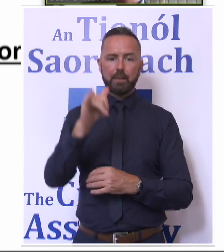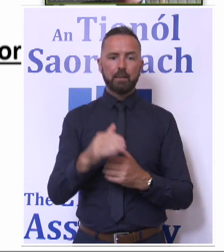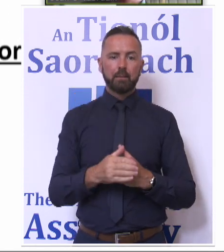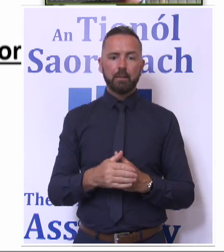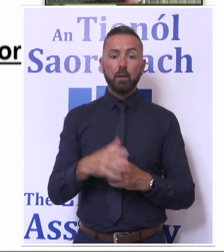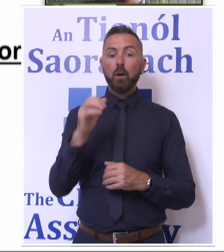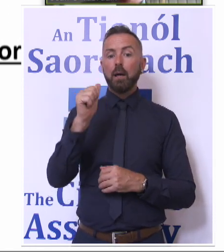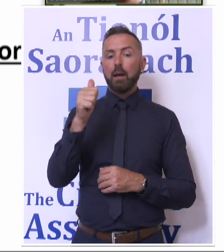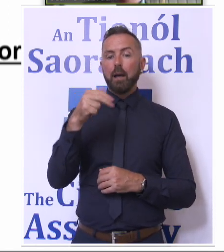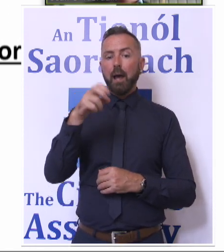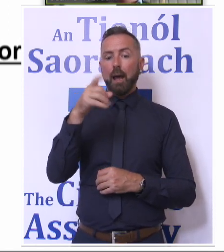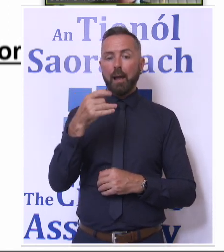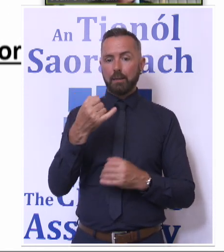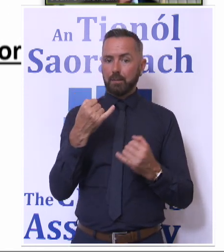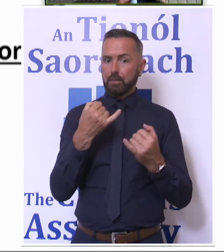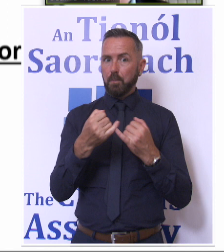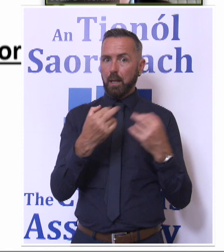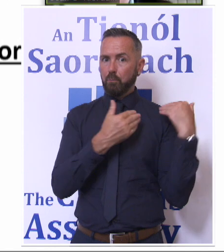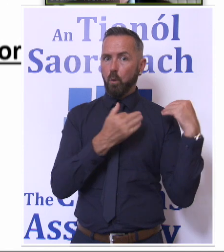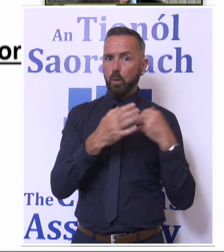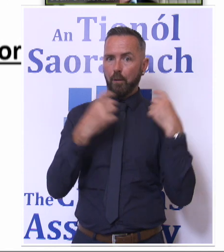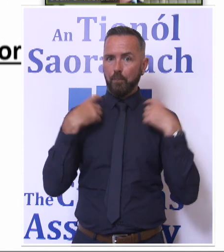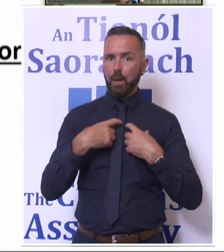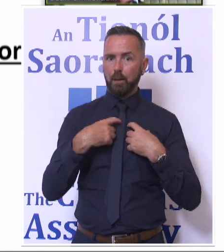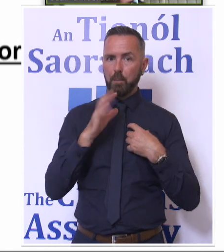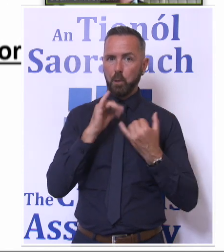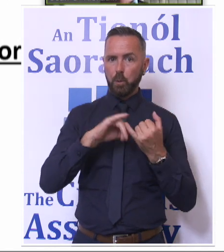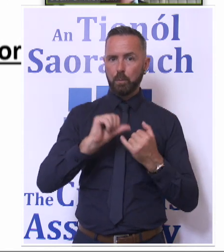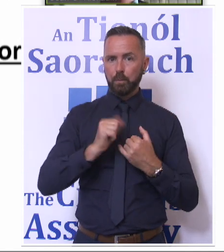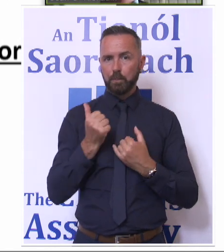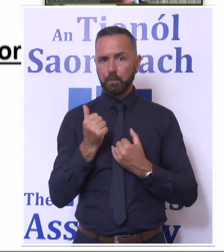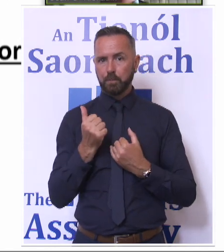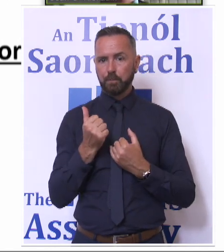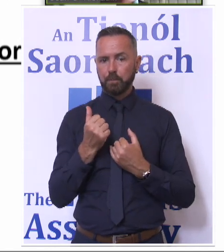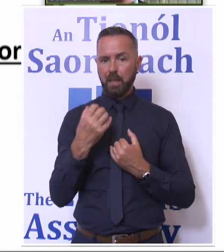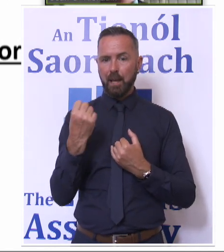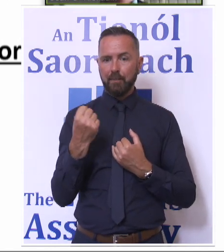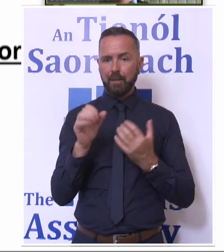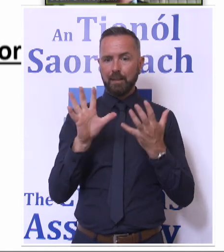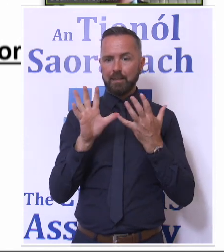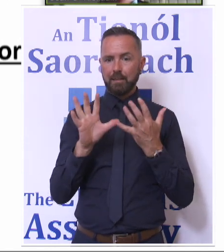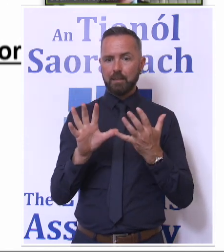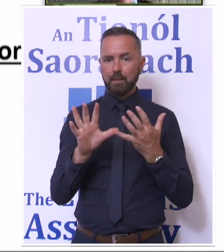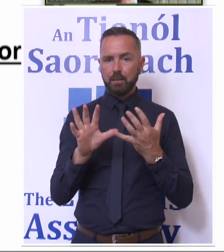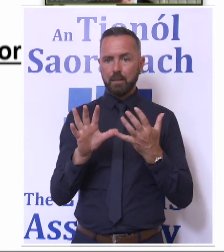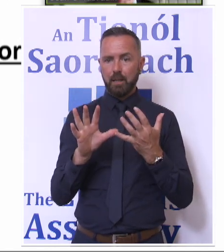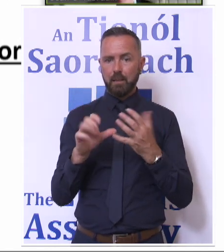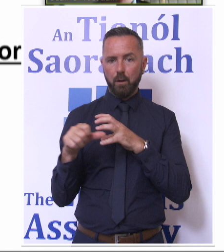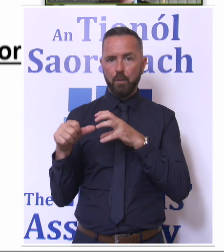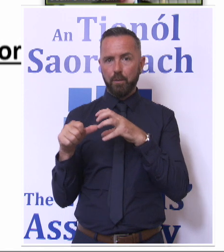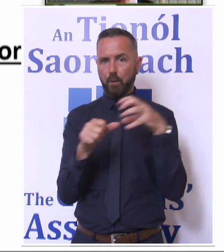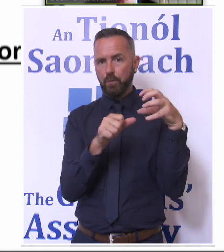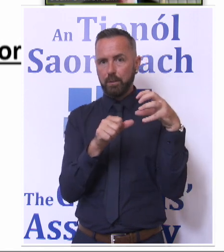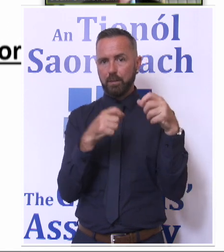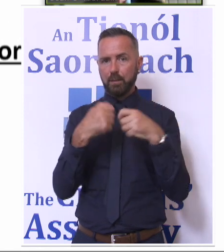plays the role of mayor, alongside him are 10 authorities